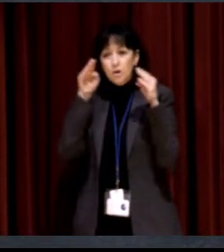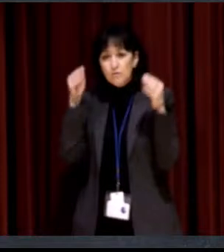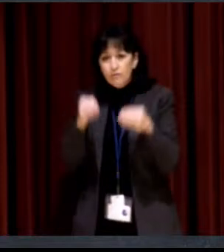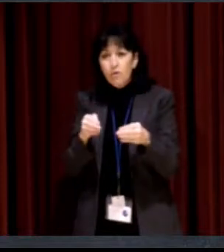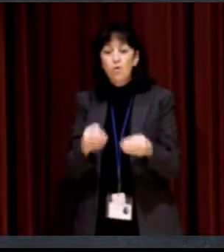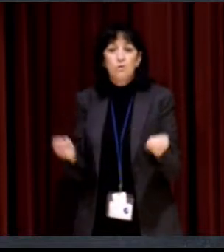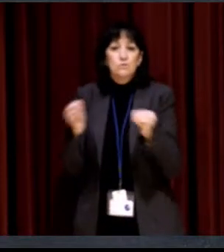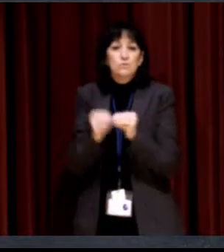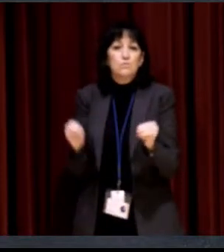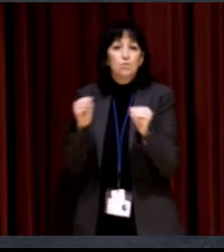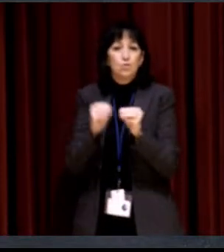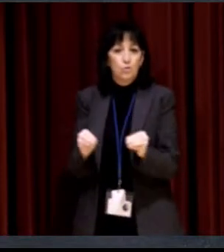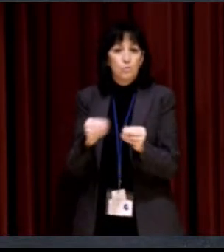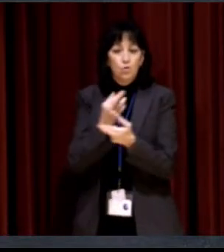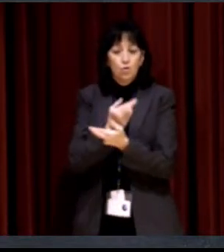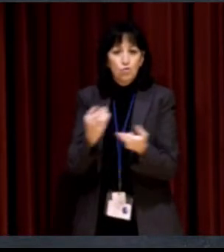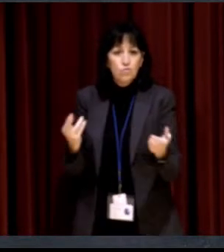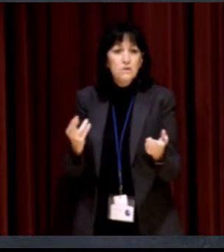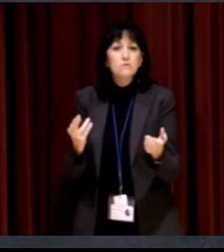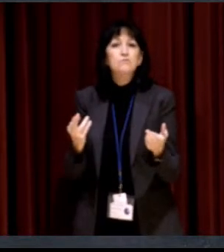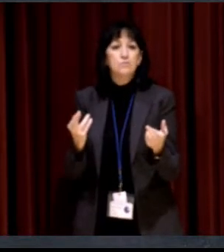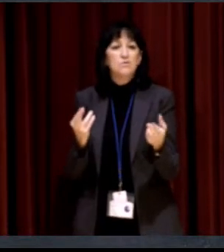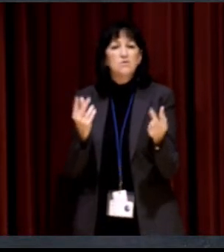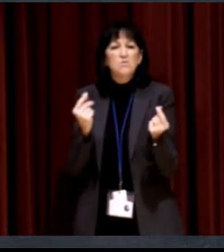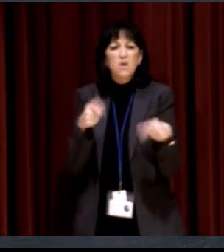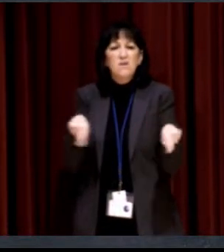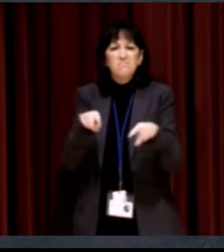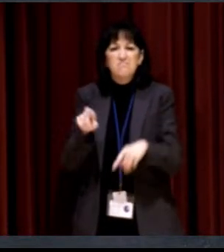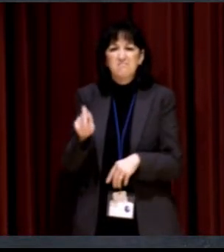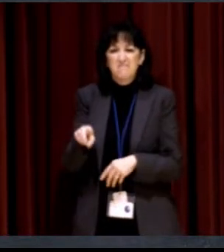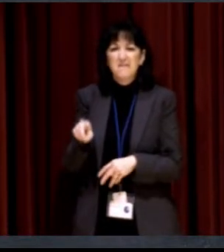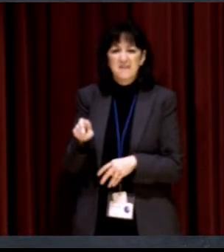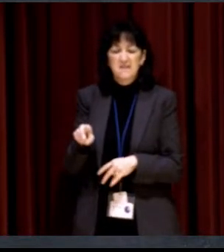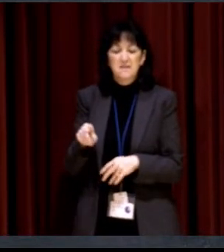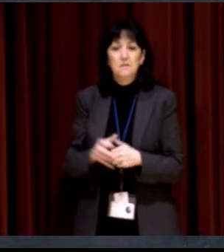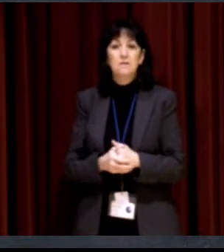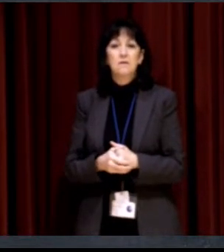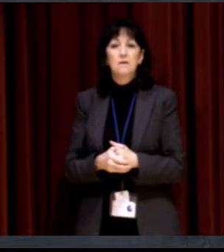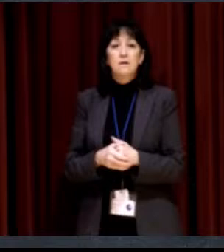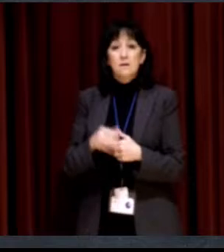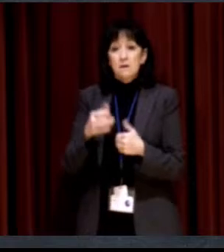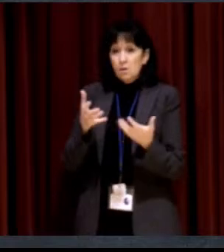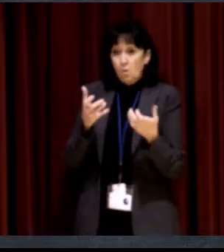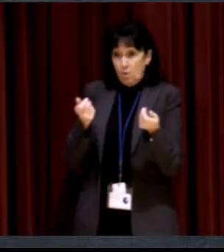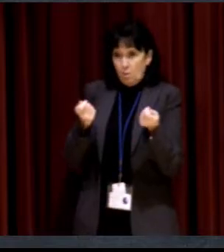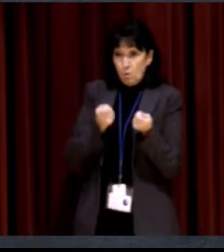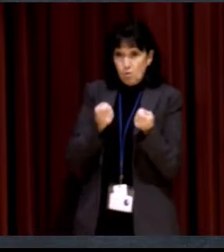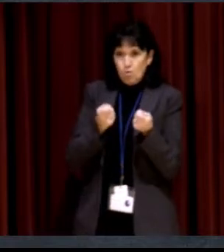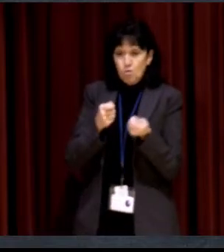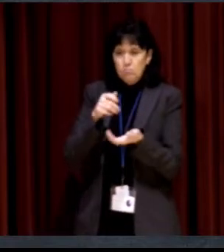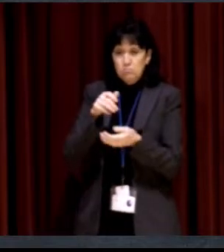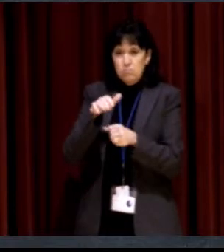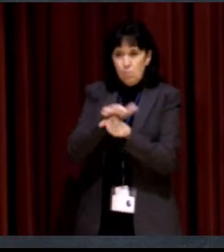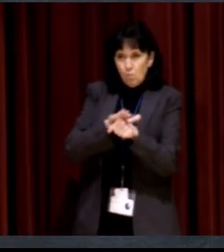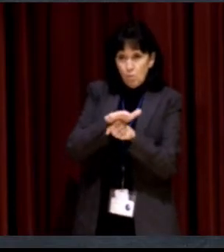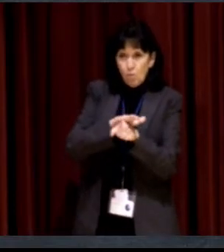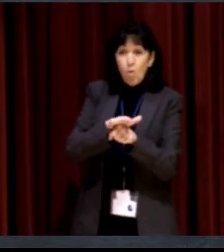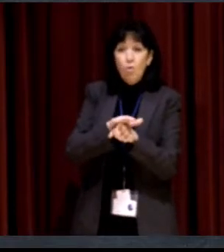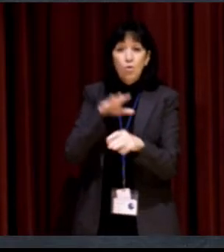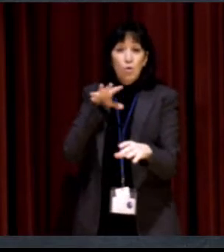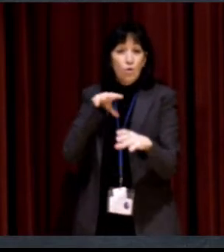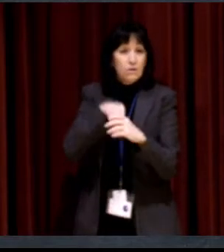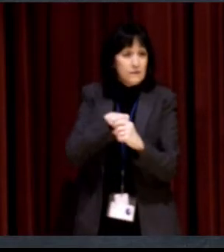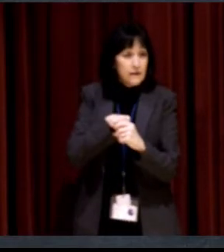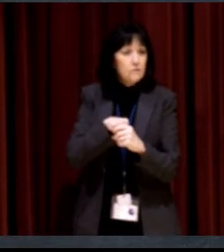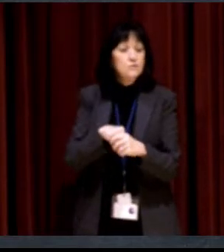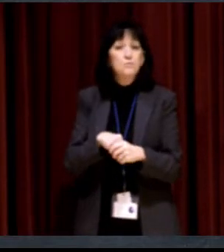here in the city with a lot of local kind of control and engagement and a lot of input from the